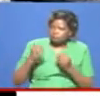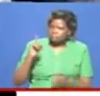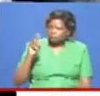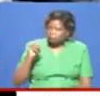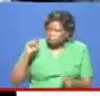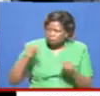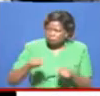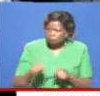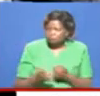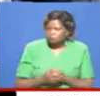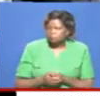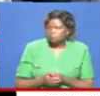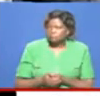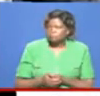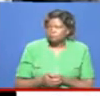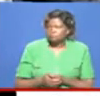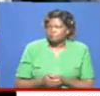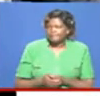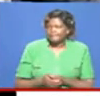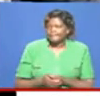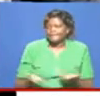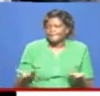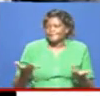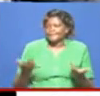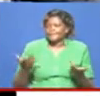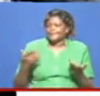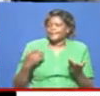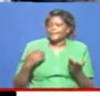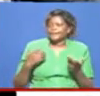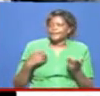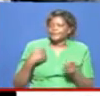what they're going to do with it. Mm. Running a business